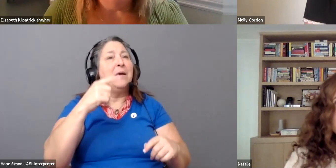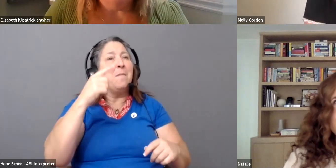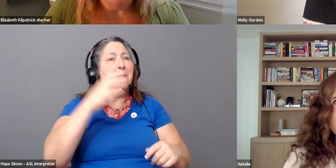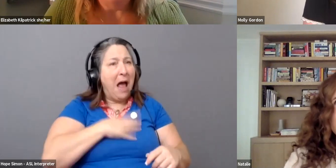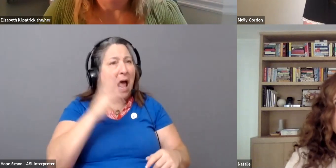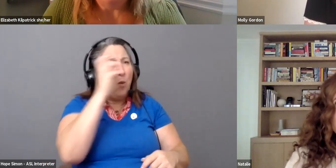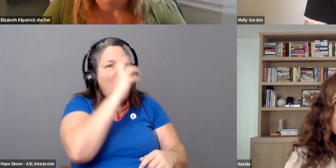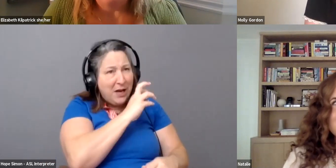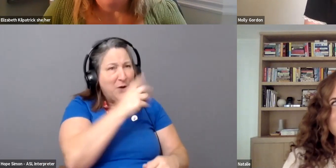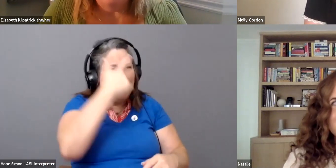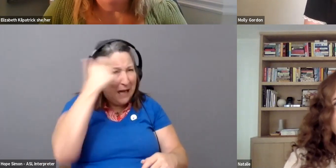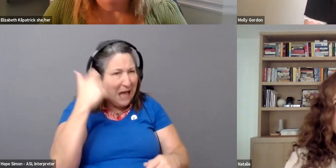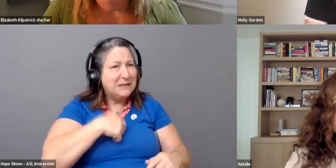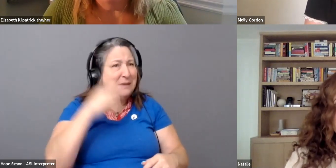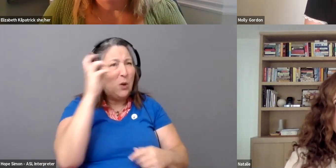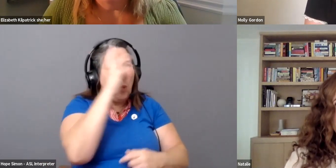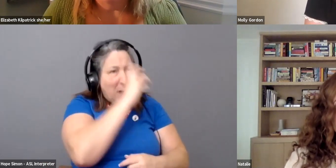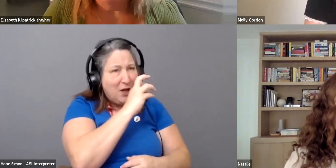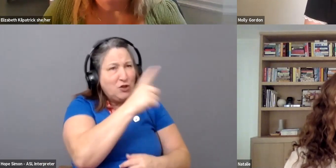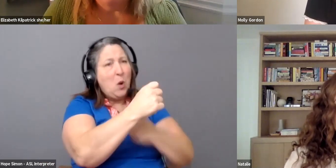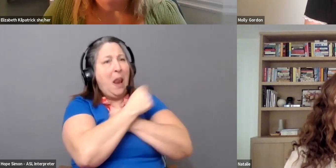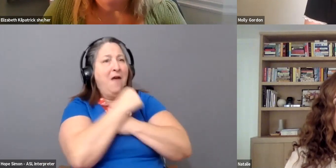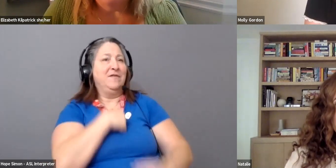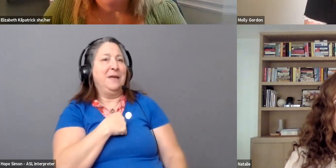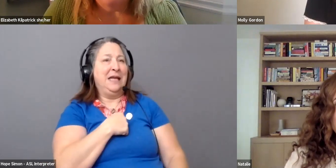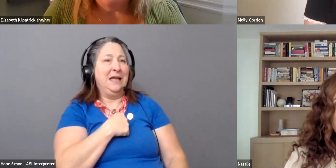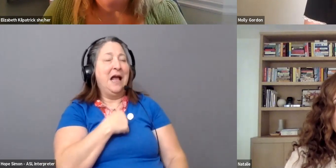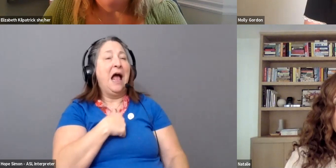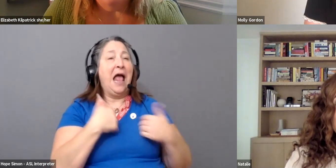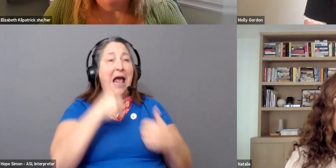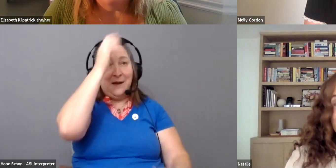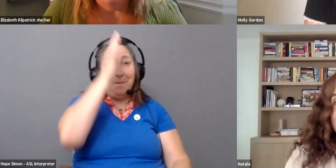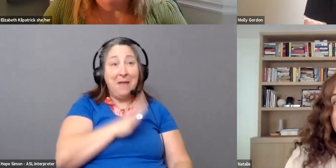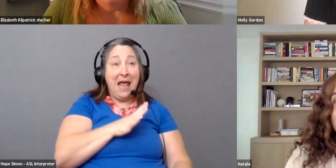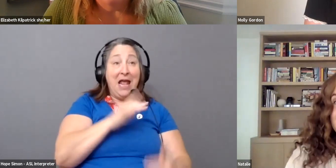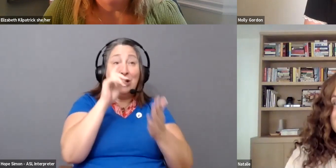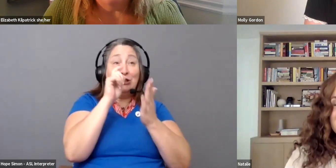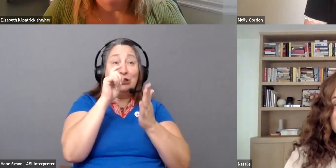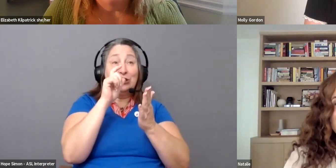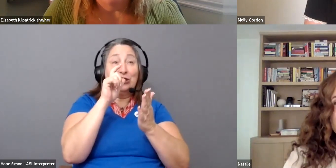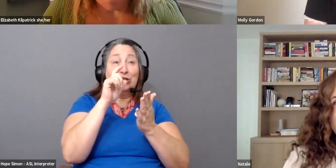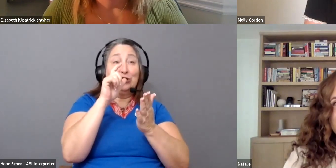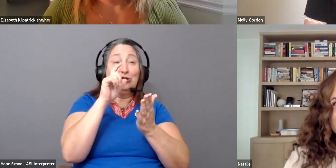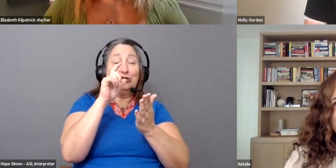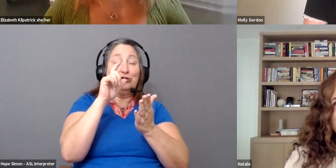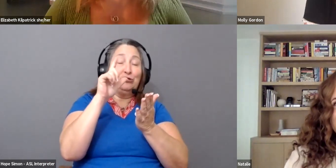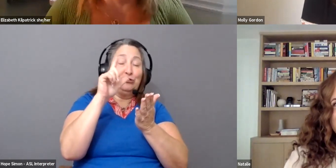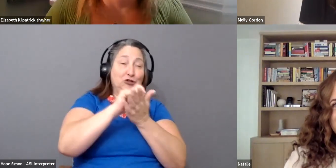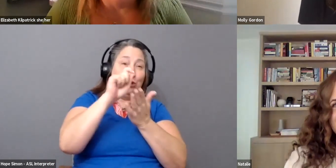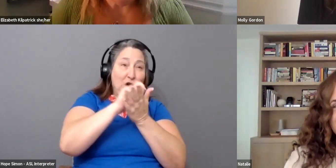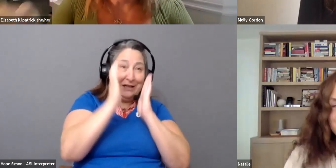I did have a male journalist, I'm going to confess, tell me that some of my female characters were a lot. And I